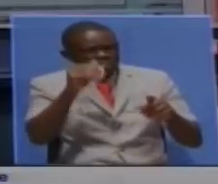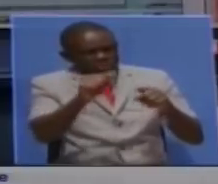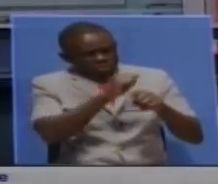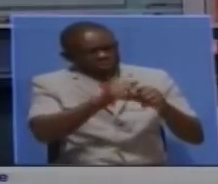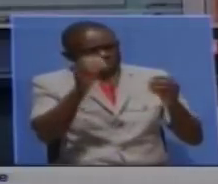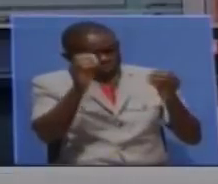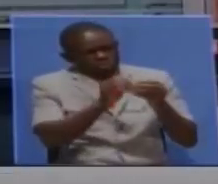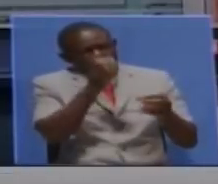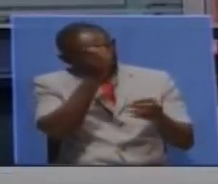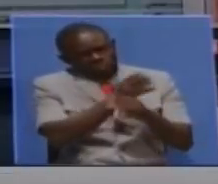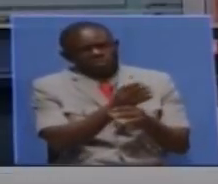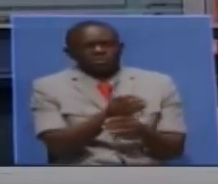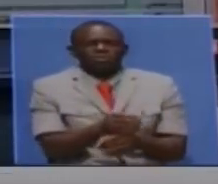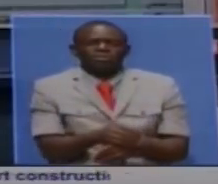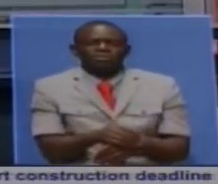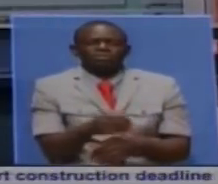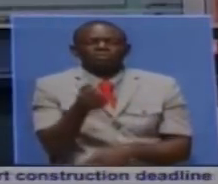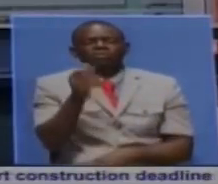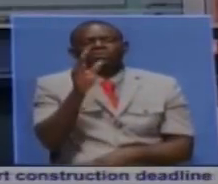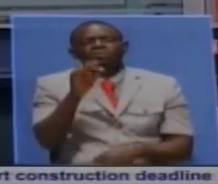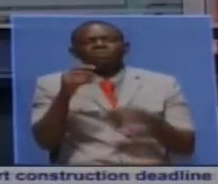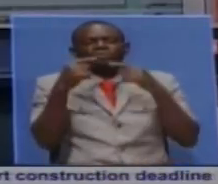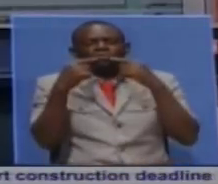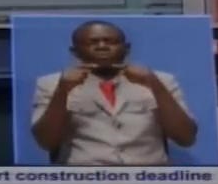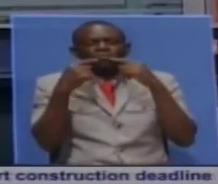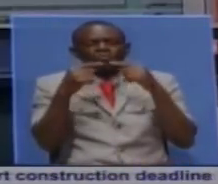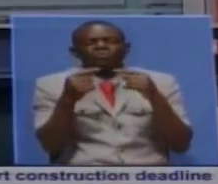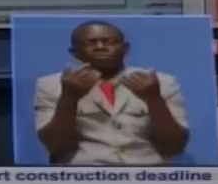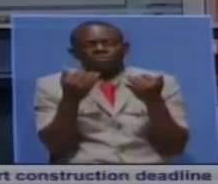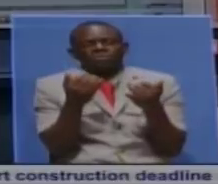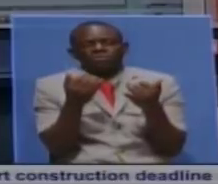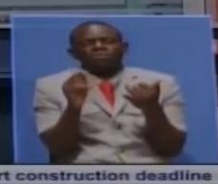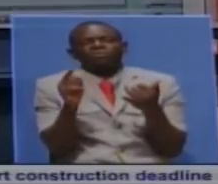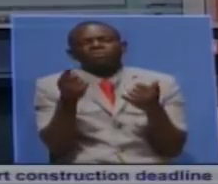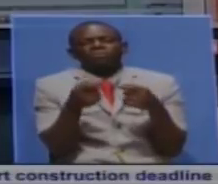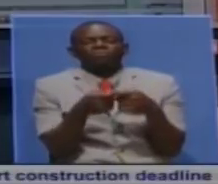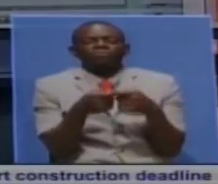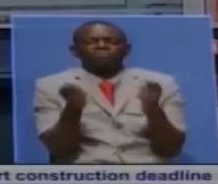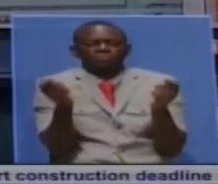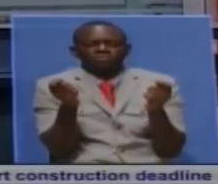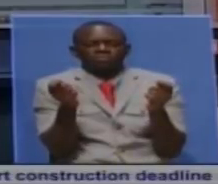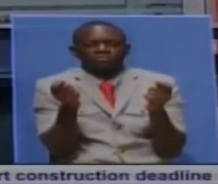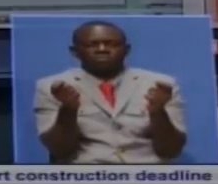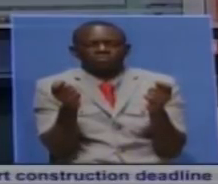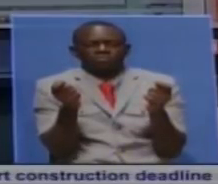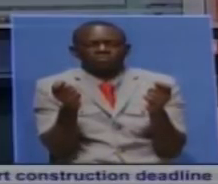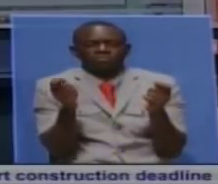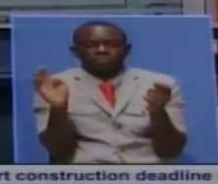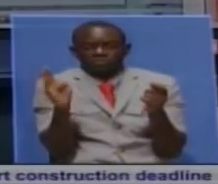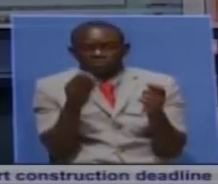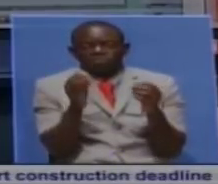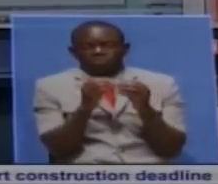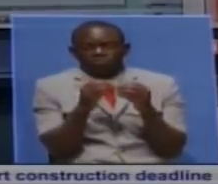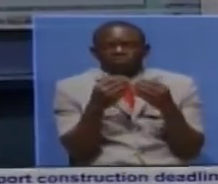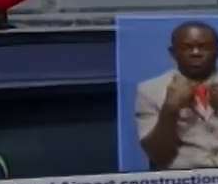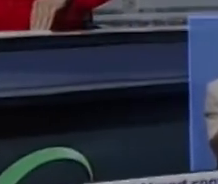You are watching the main news at 19 on ZNBC TV. We go for our first commercial break, and when we come back, more news